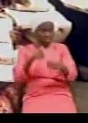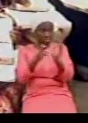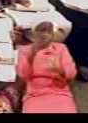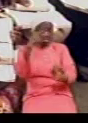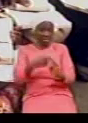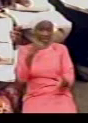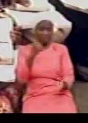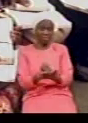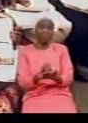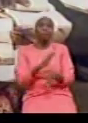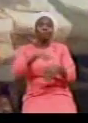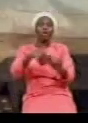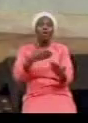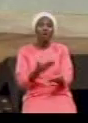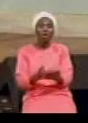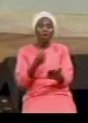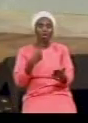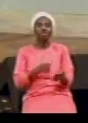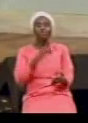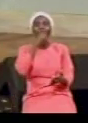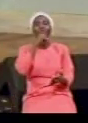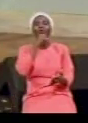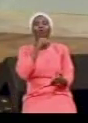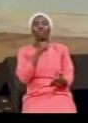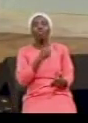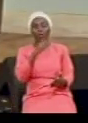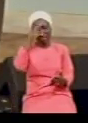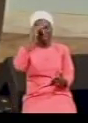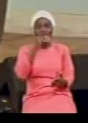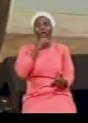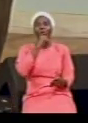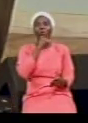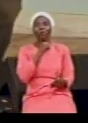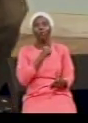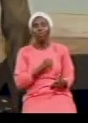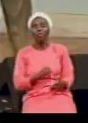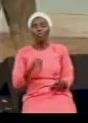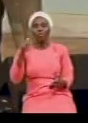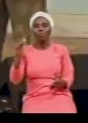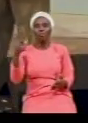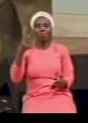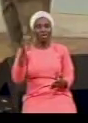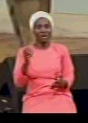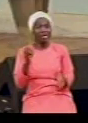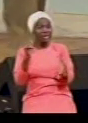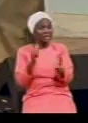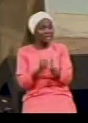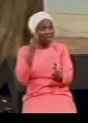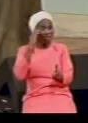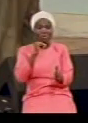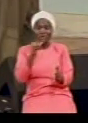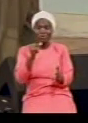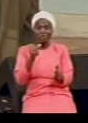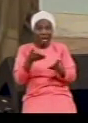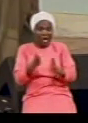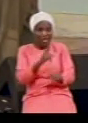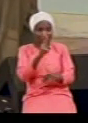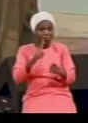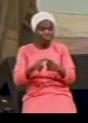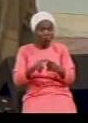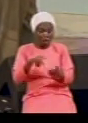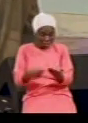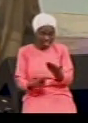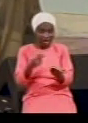old man, old age, that will not allow you to rise up, that will not allow you to move into